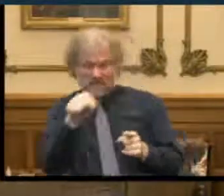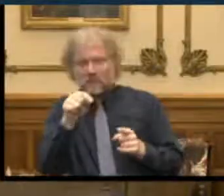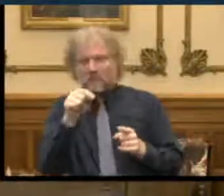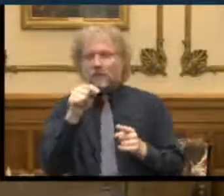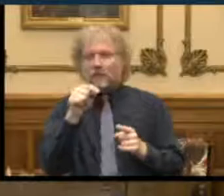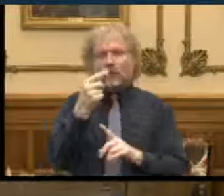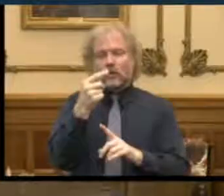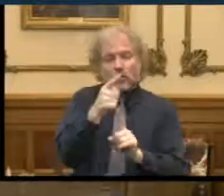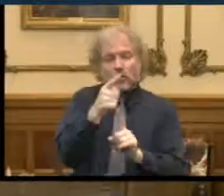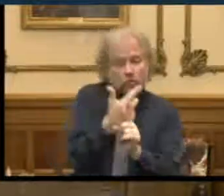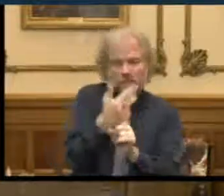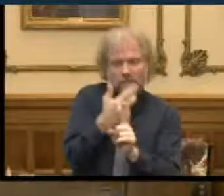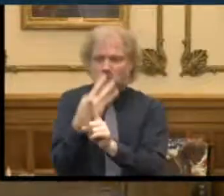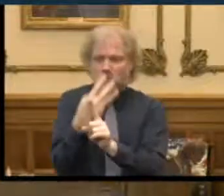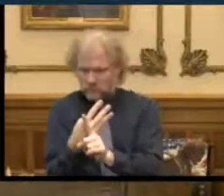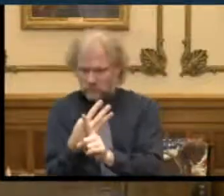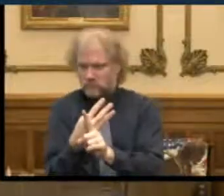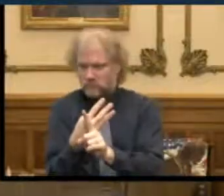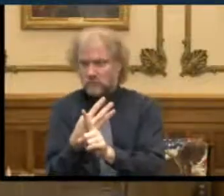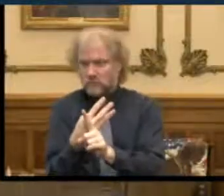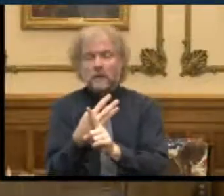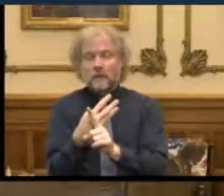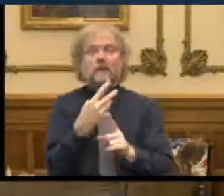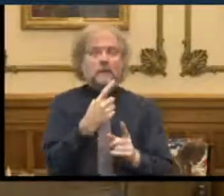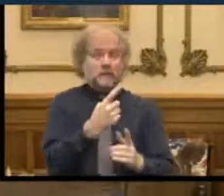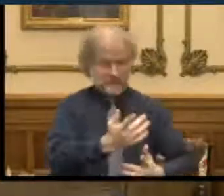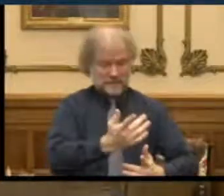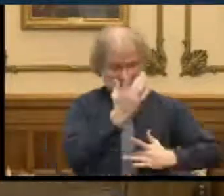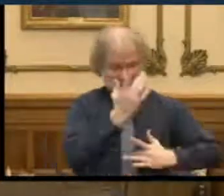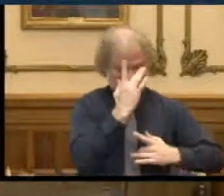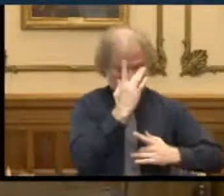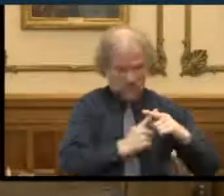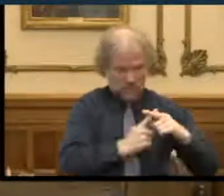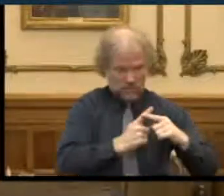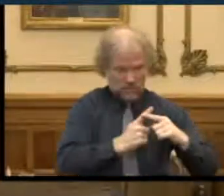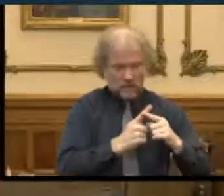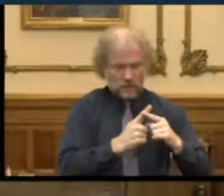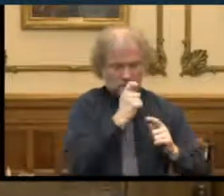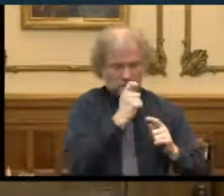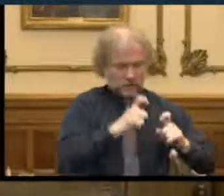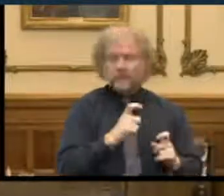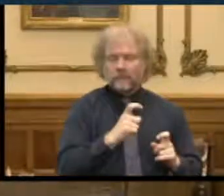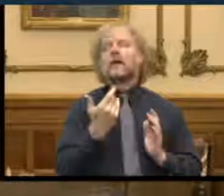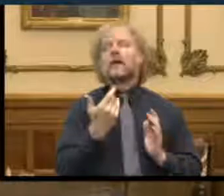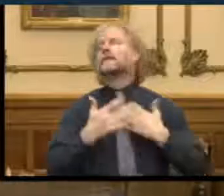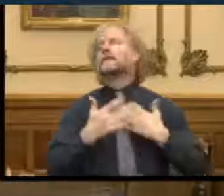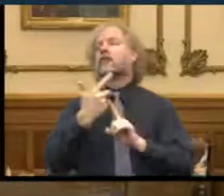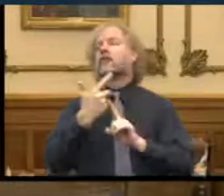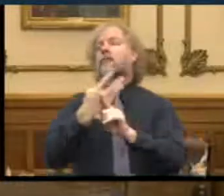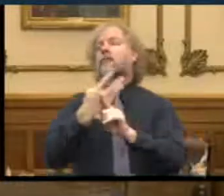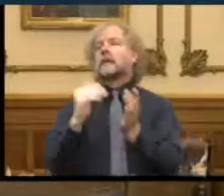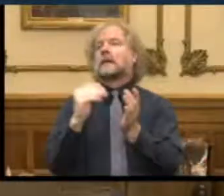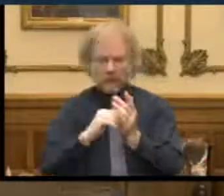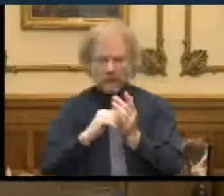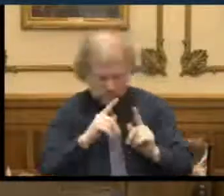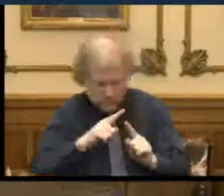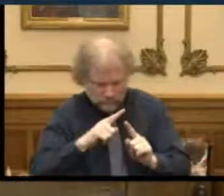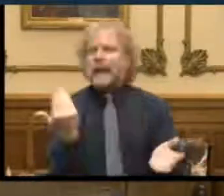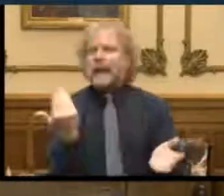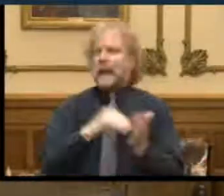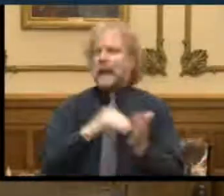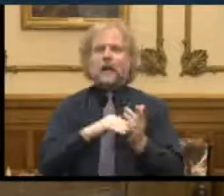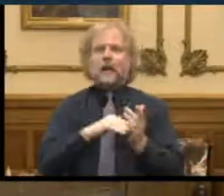4 month period of time that once again became symptomatic and were tested and were positive, and they actually looked at the genetics of that